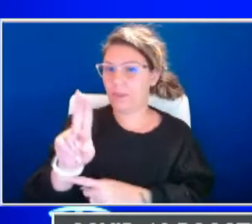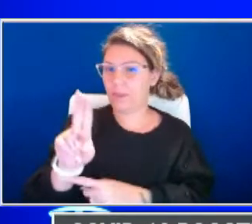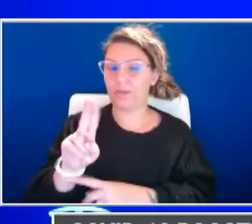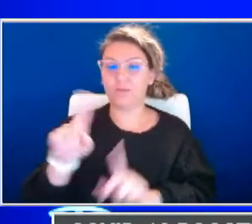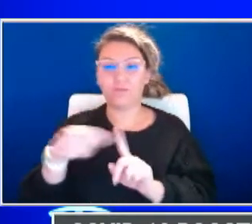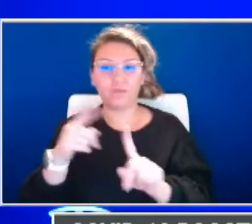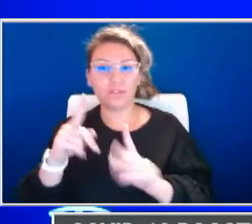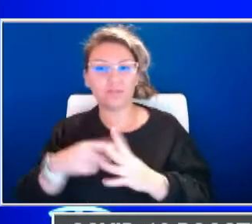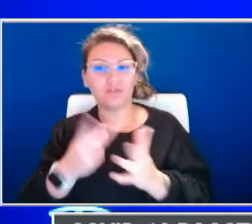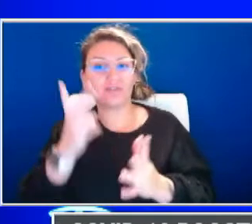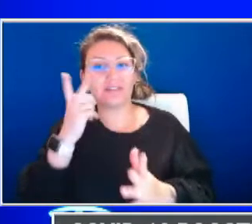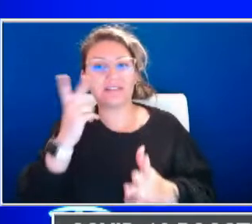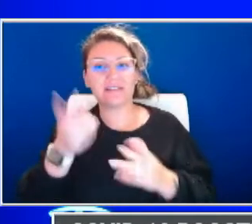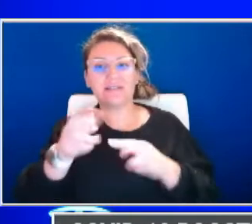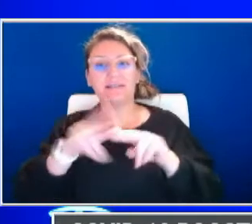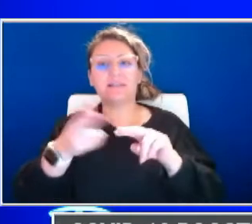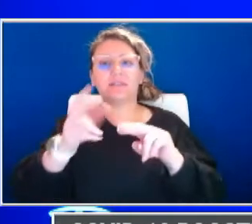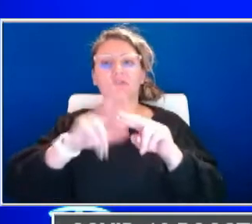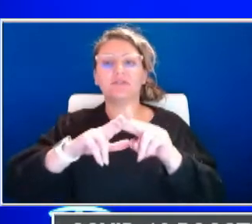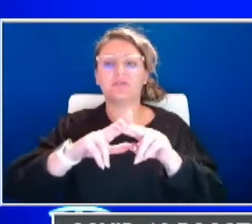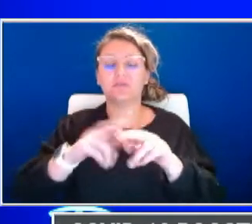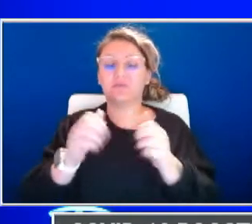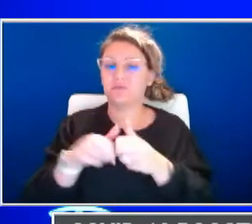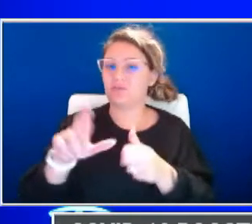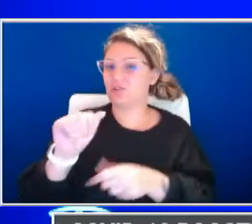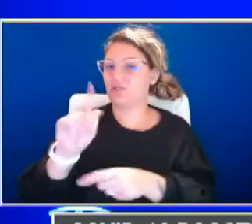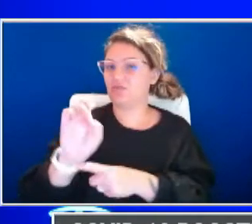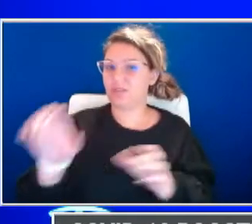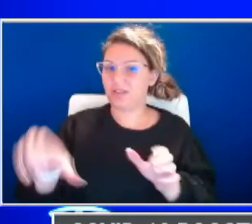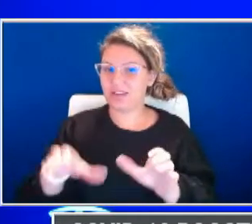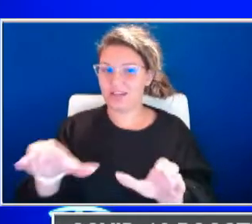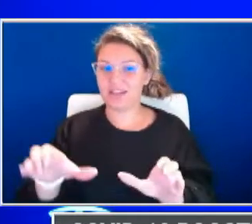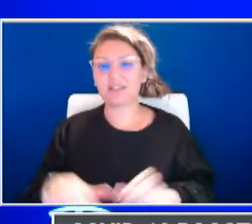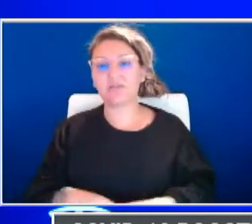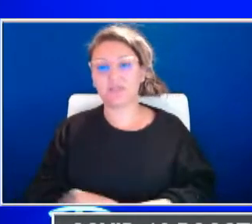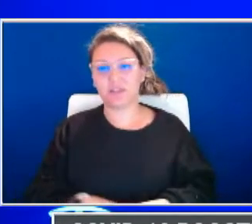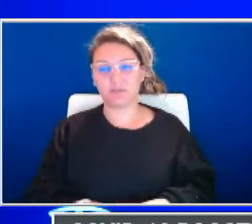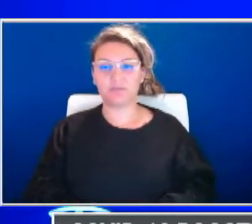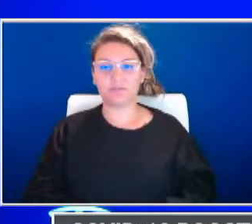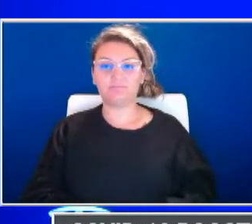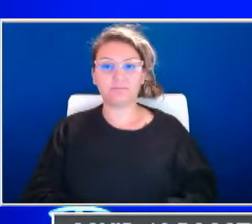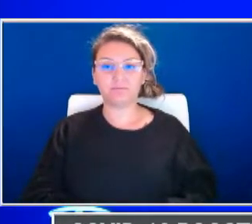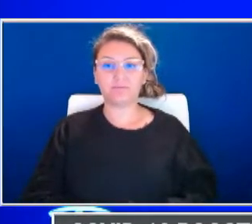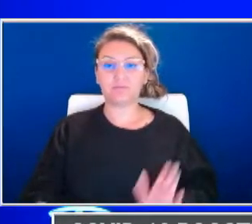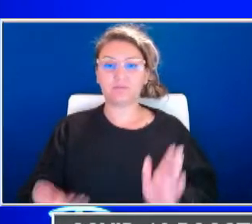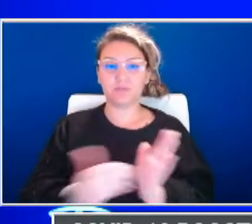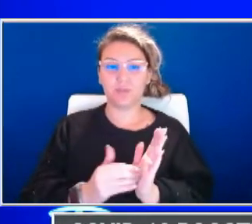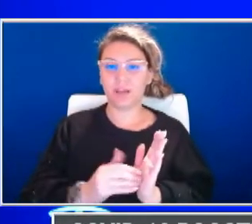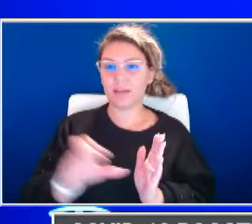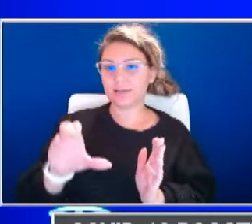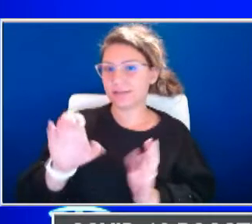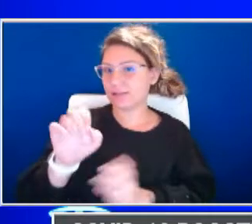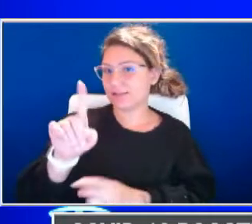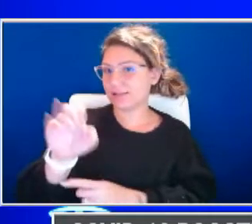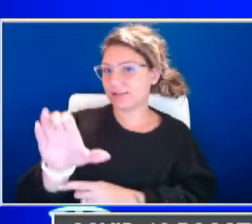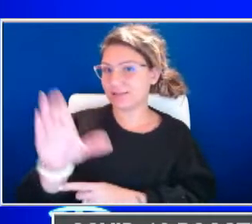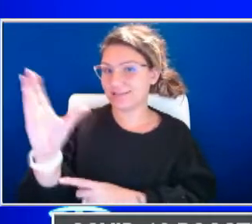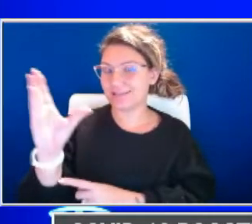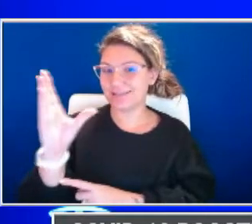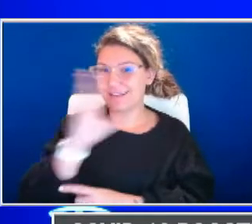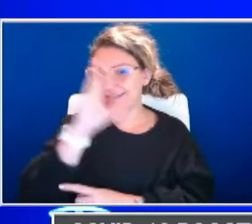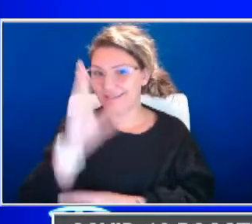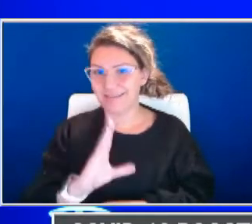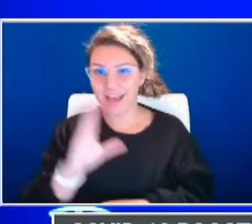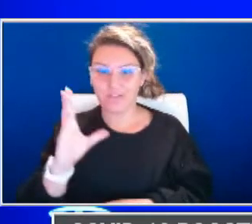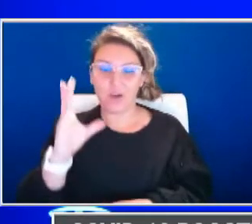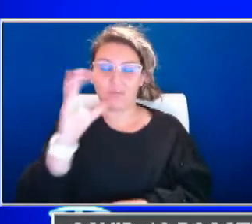an increase in the rates of activity of influenza. So again, CDC recommendation is never miss an opportunity to vaccinate.